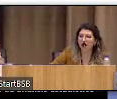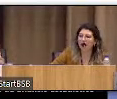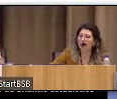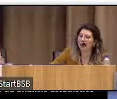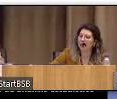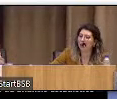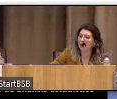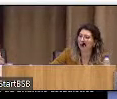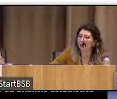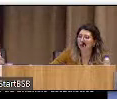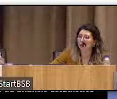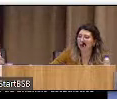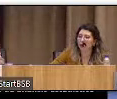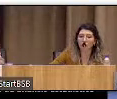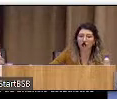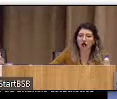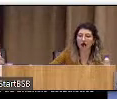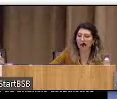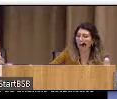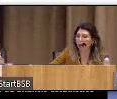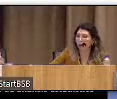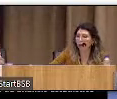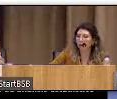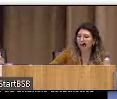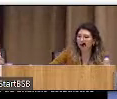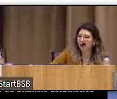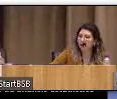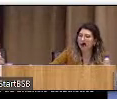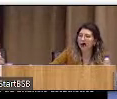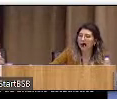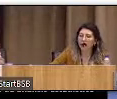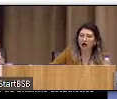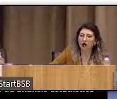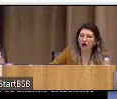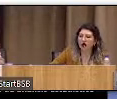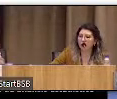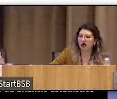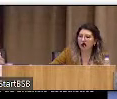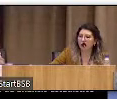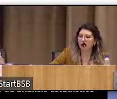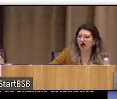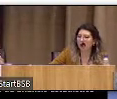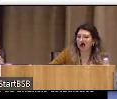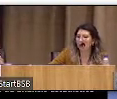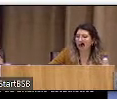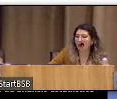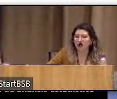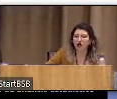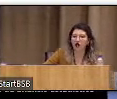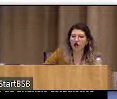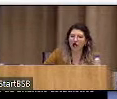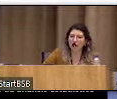In the right you can see the incidence tax in Ecuador,